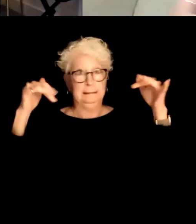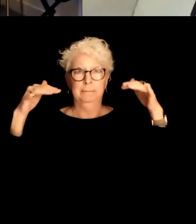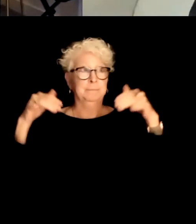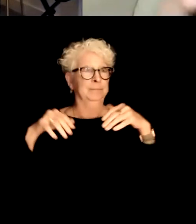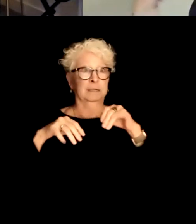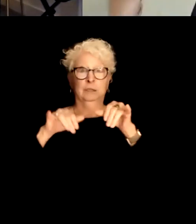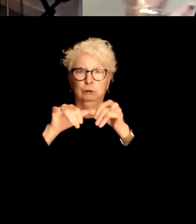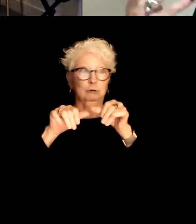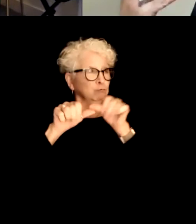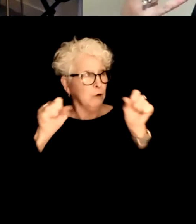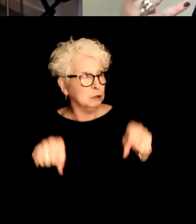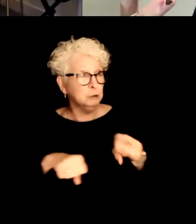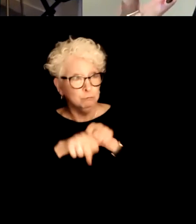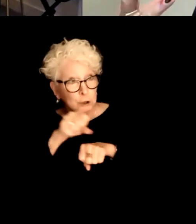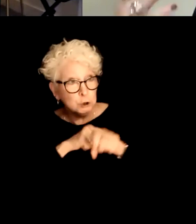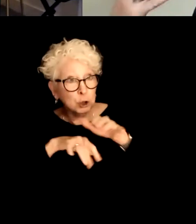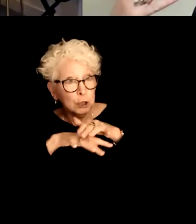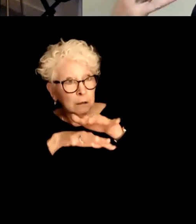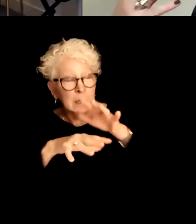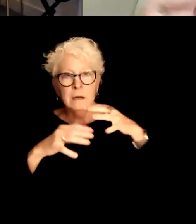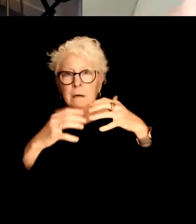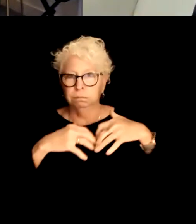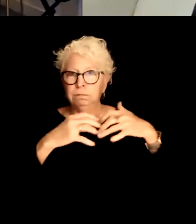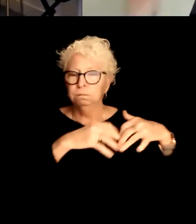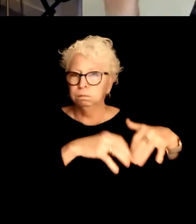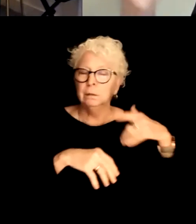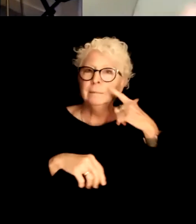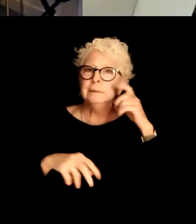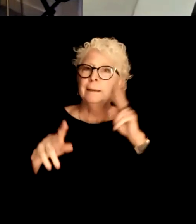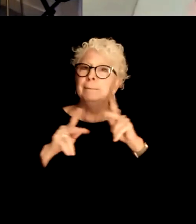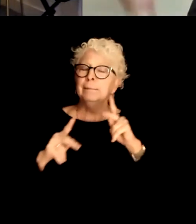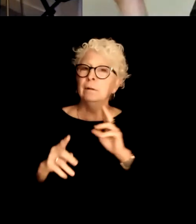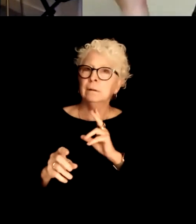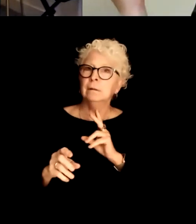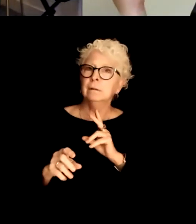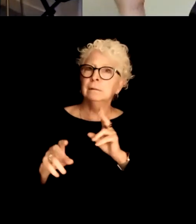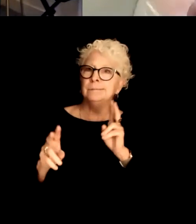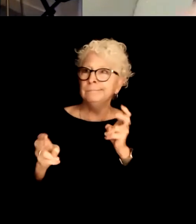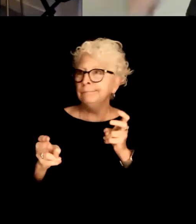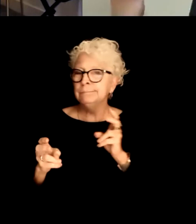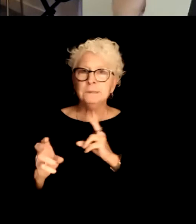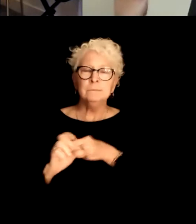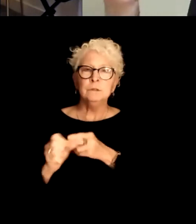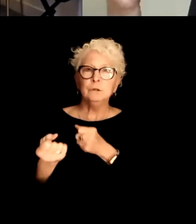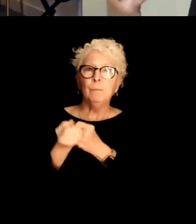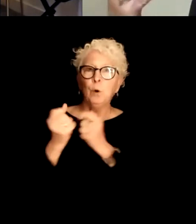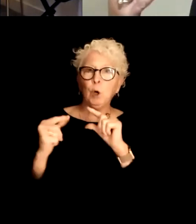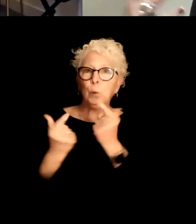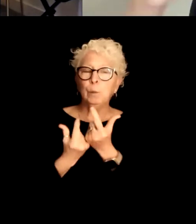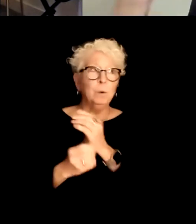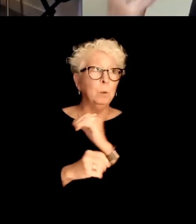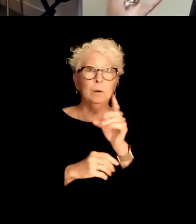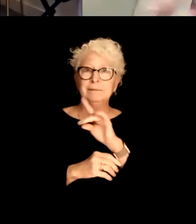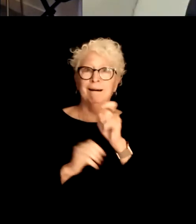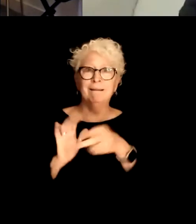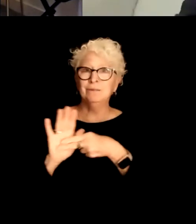in Facebook support groups. They don't have a diagnosis. They're not diagnosed with ME. They're just people who had COVID and